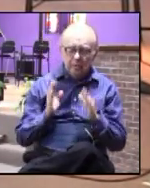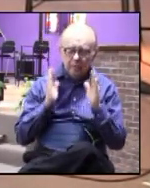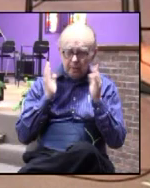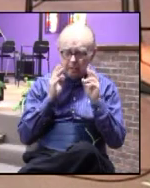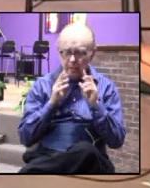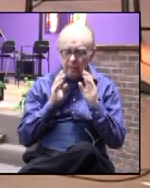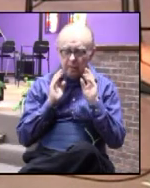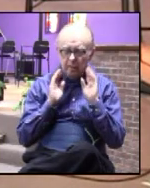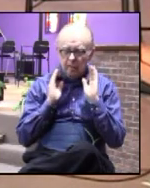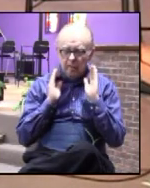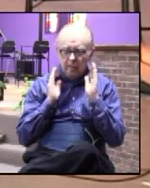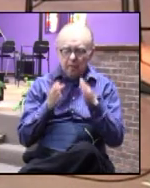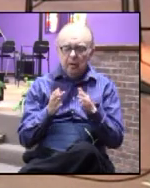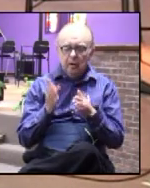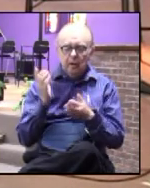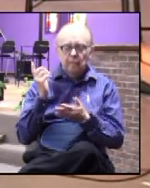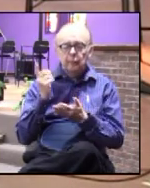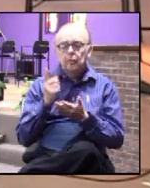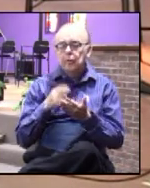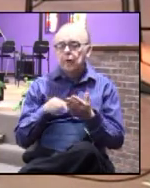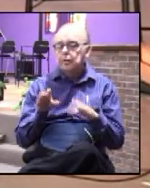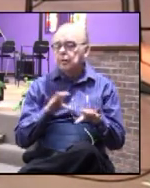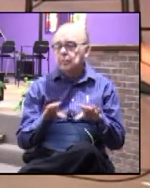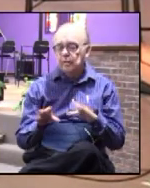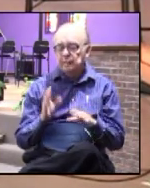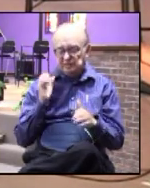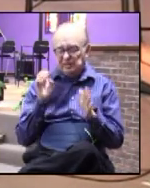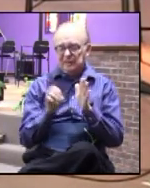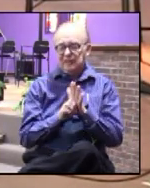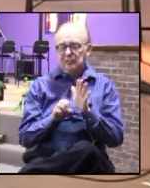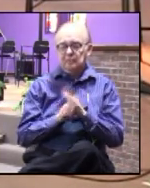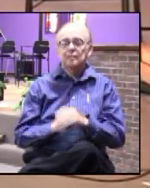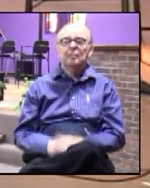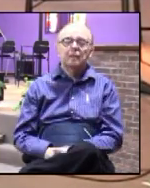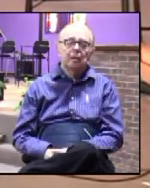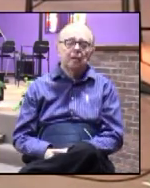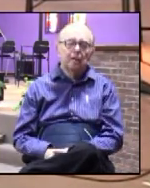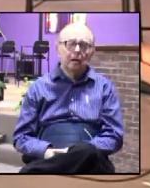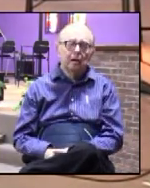what you're doing. For instance,